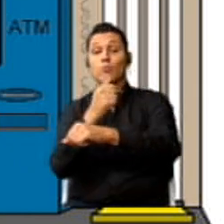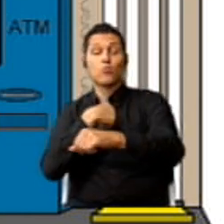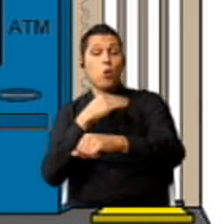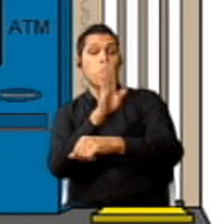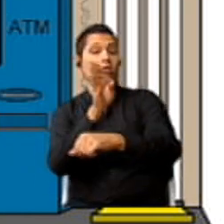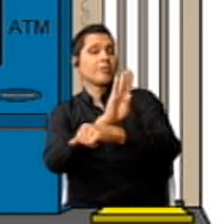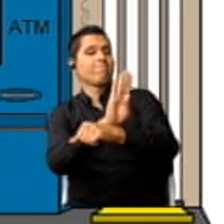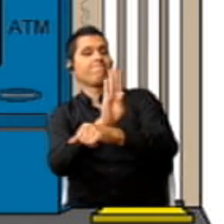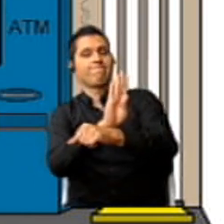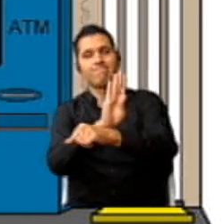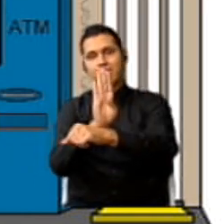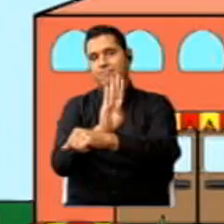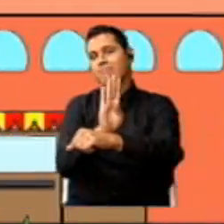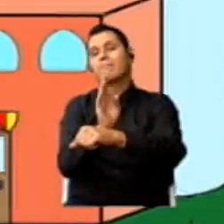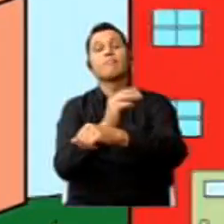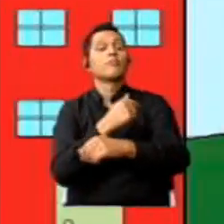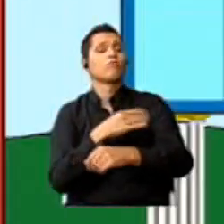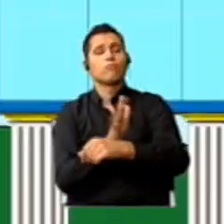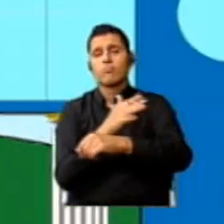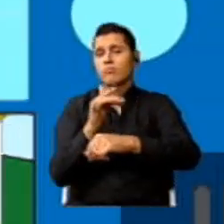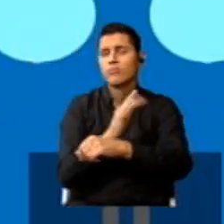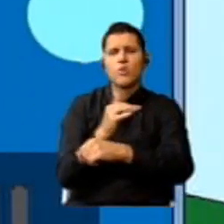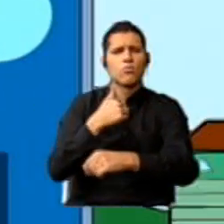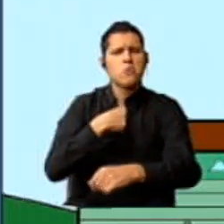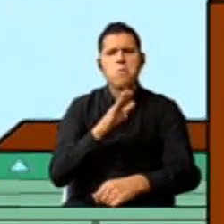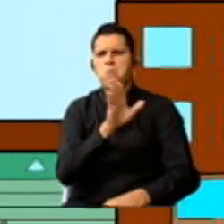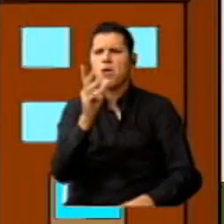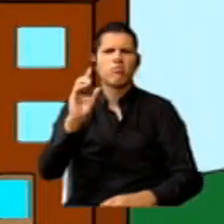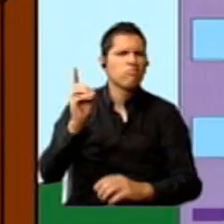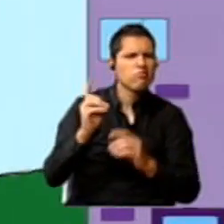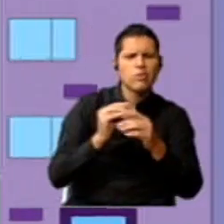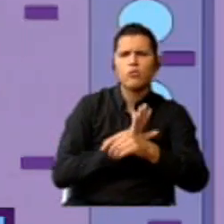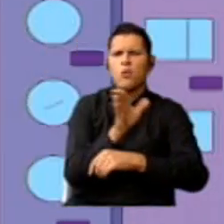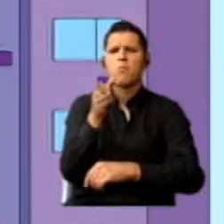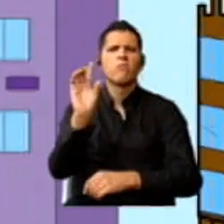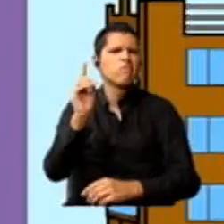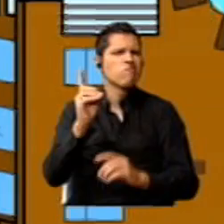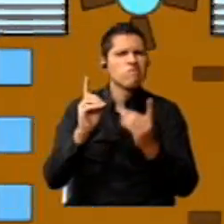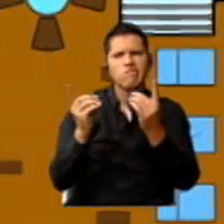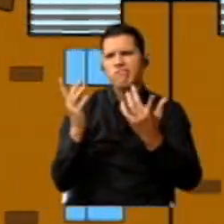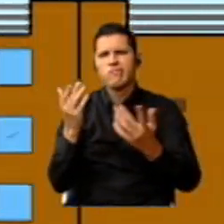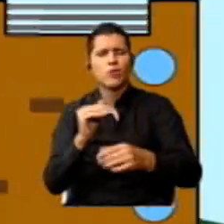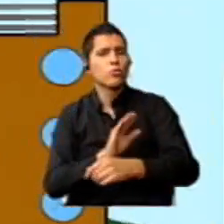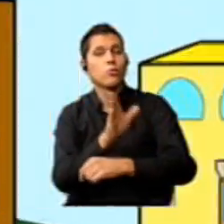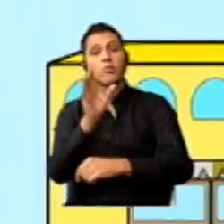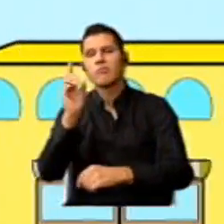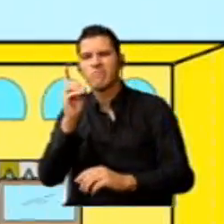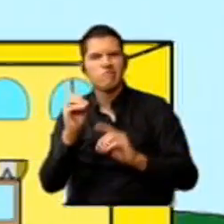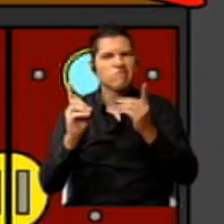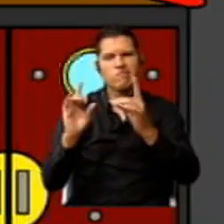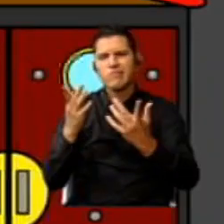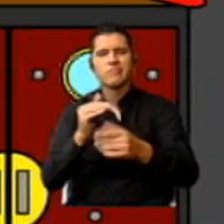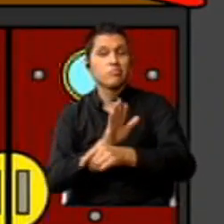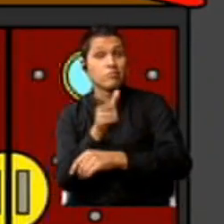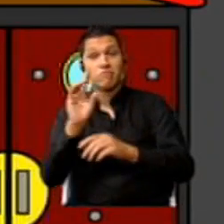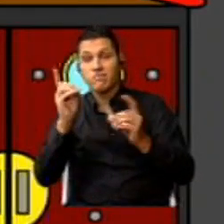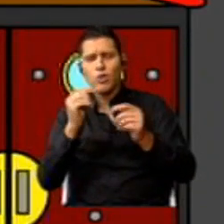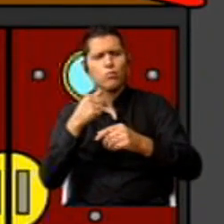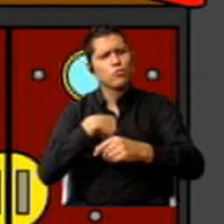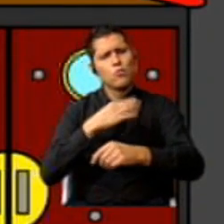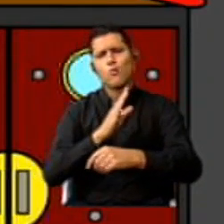bank, bank. Where are you going? Where are you going? I